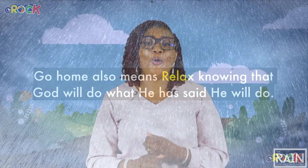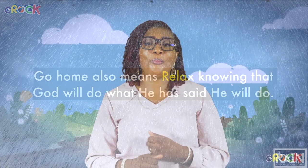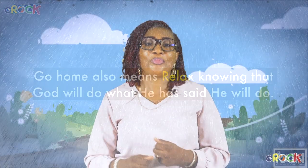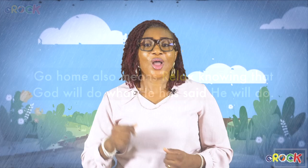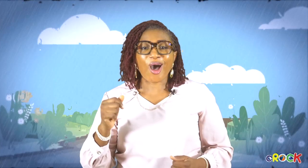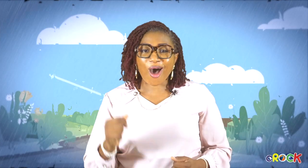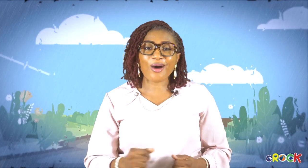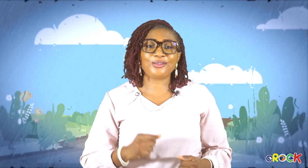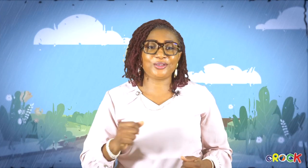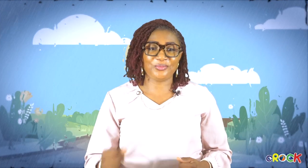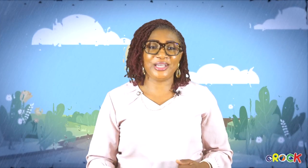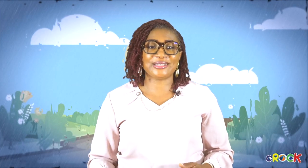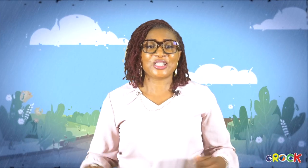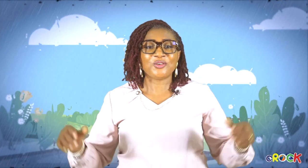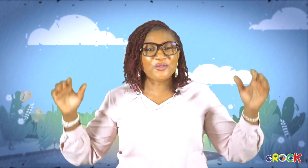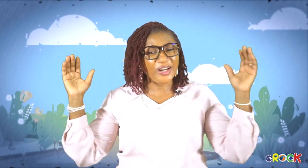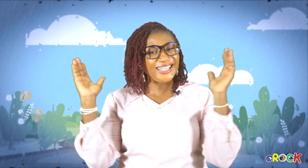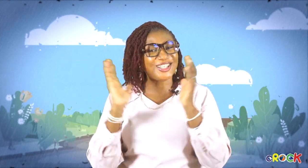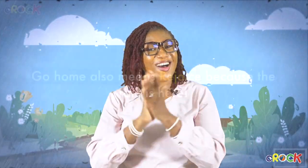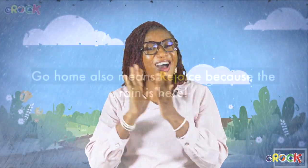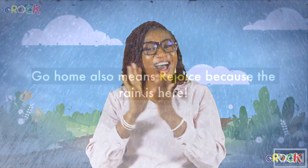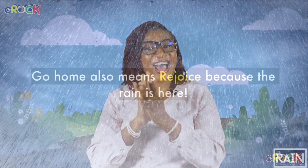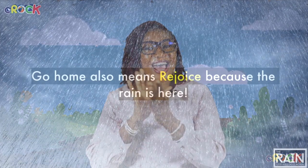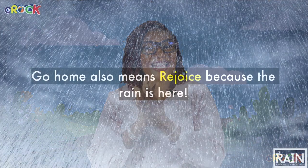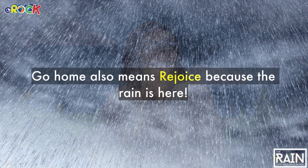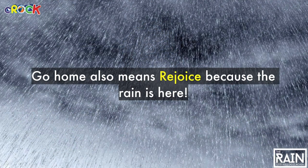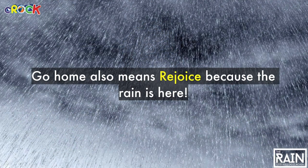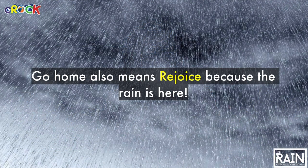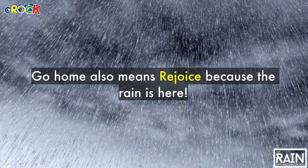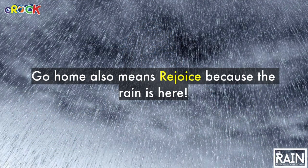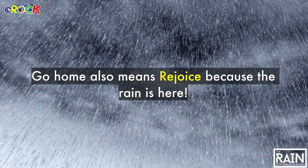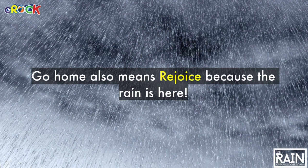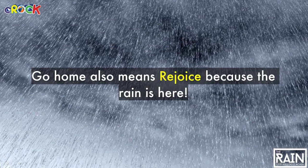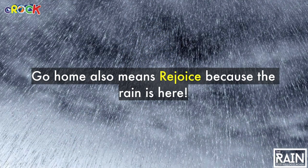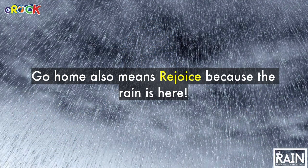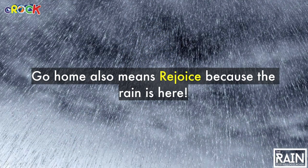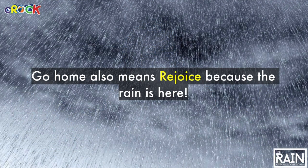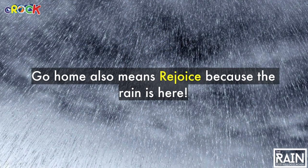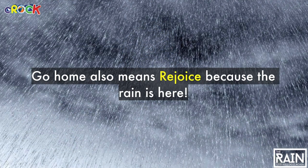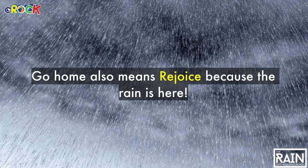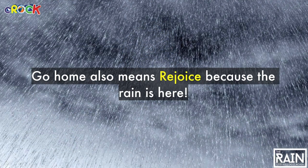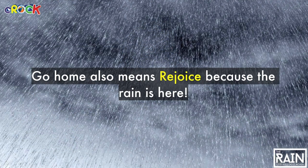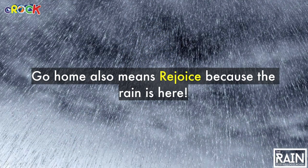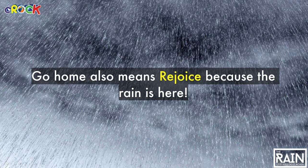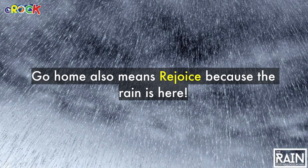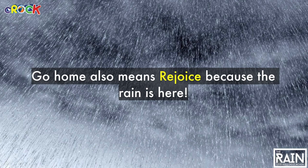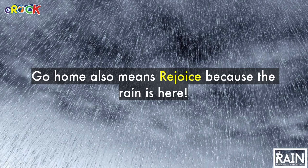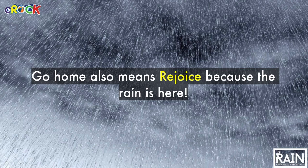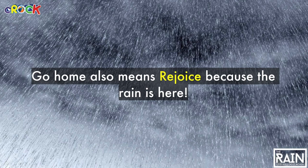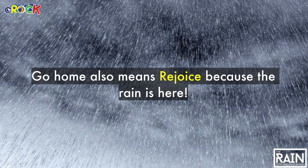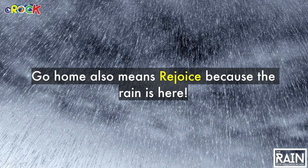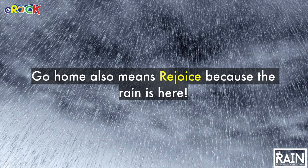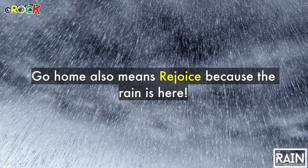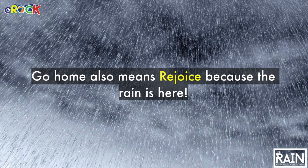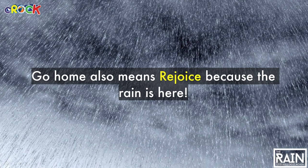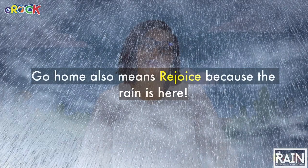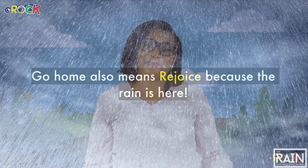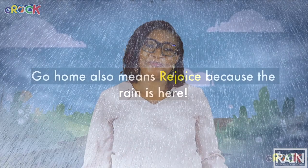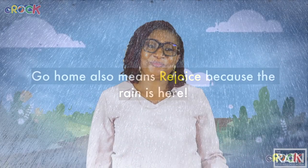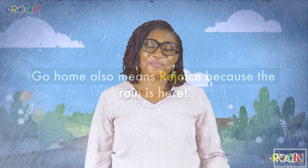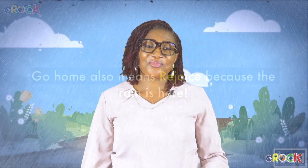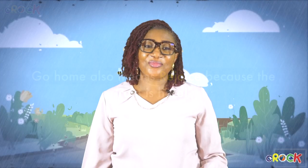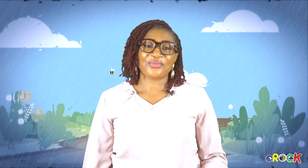Go home also means rejoice, hallelujah, because the rain is